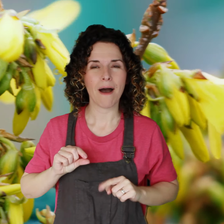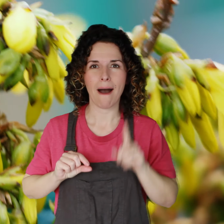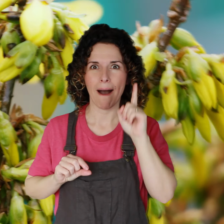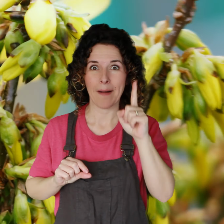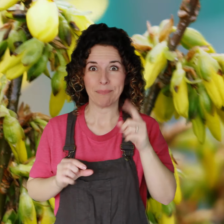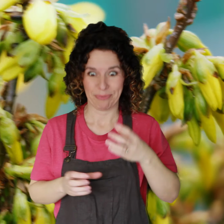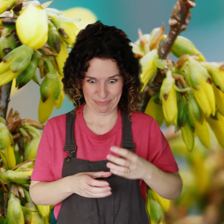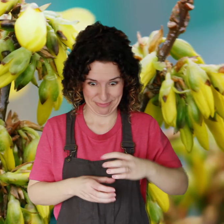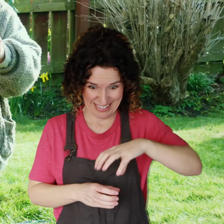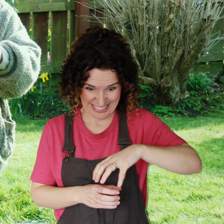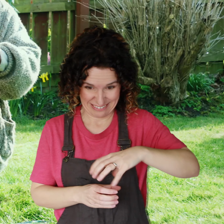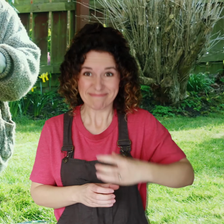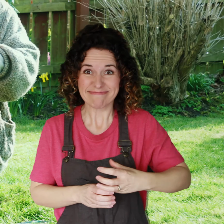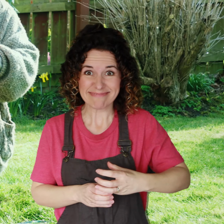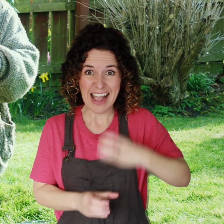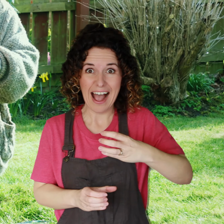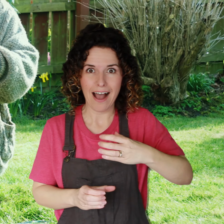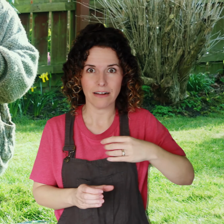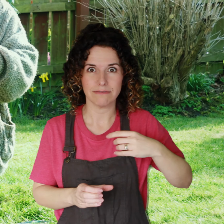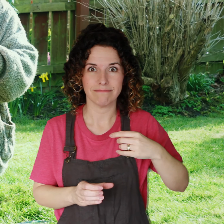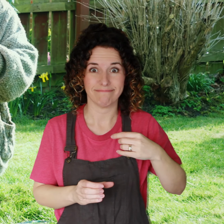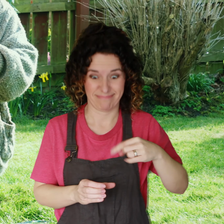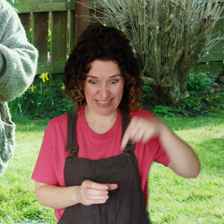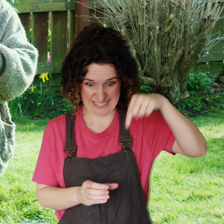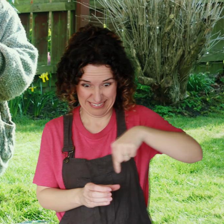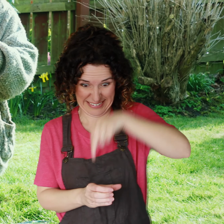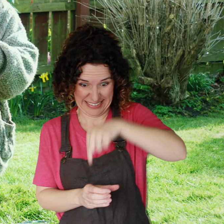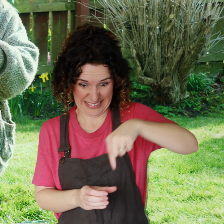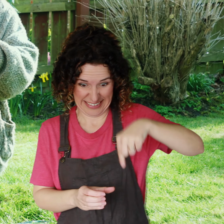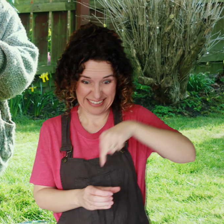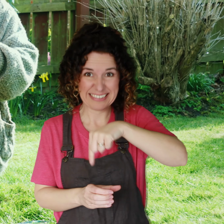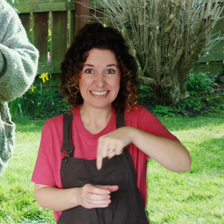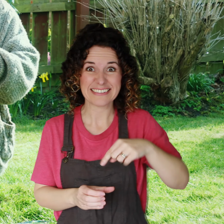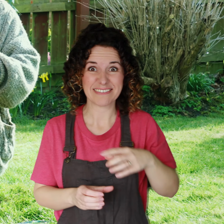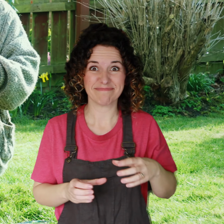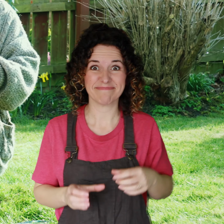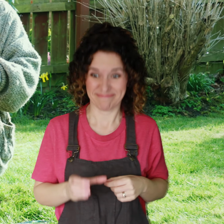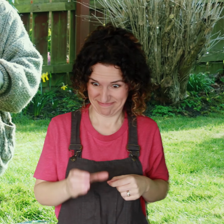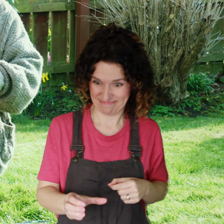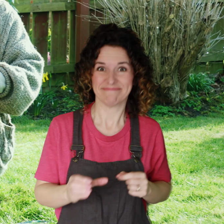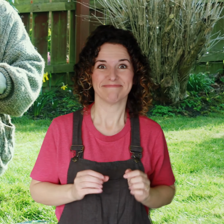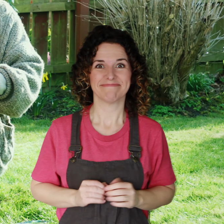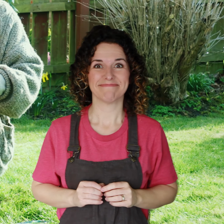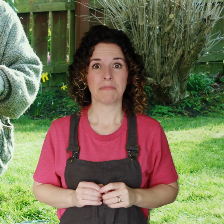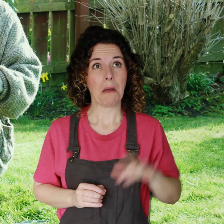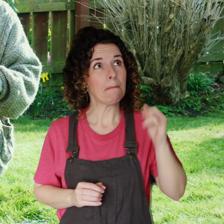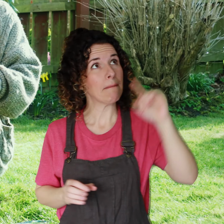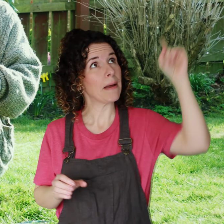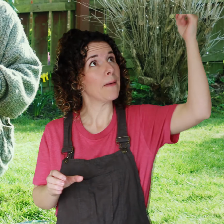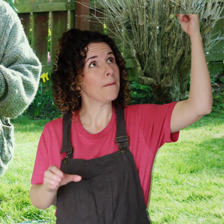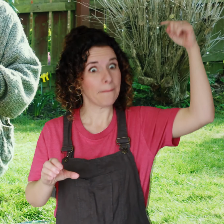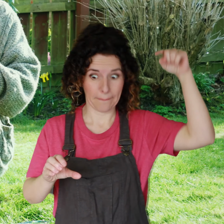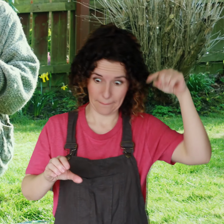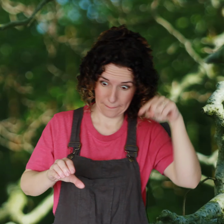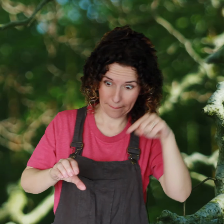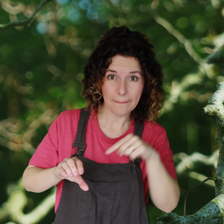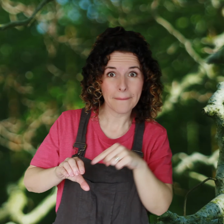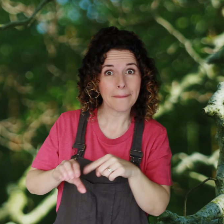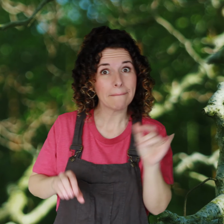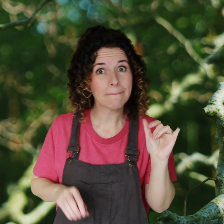get a tin can and fill it with short hollow canes. And maybe he'll come back again.